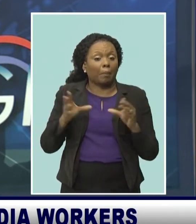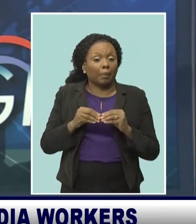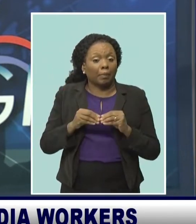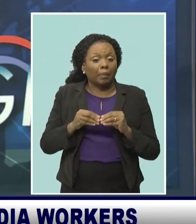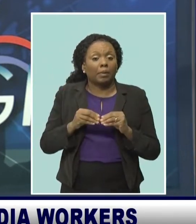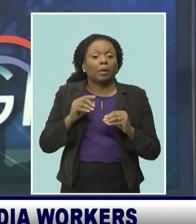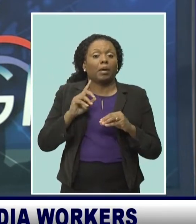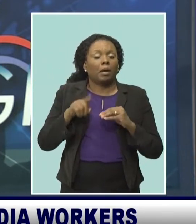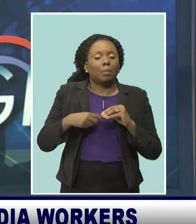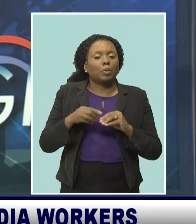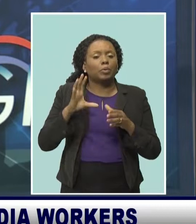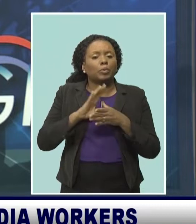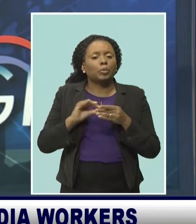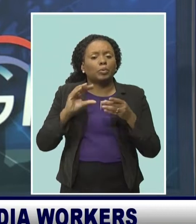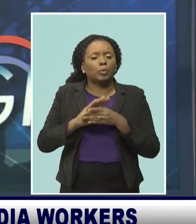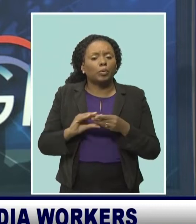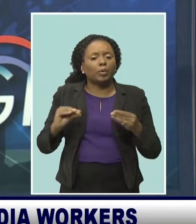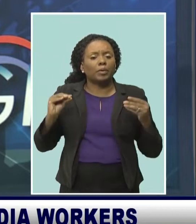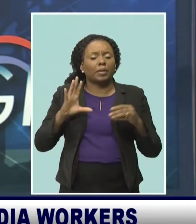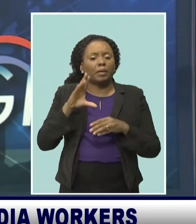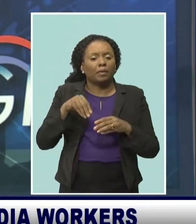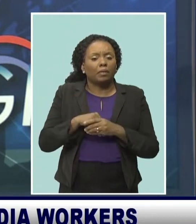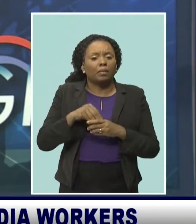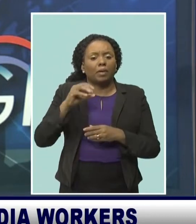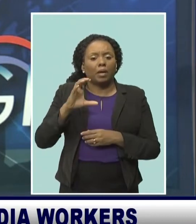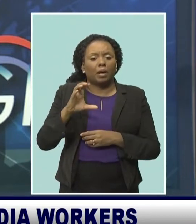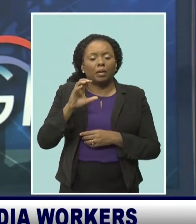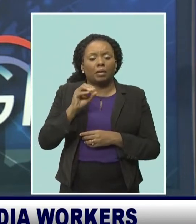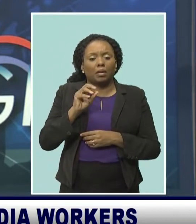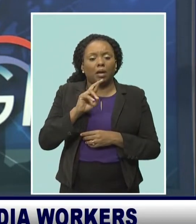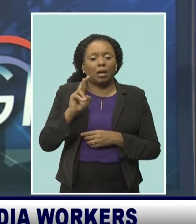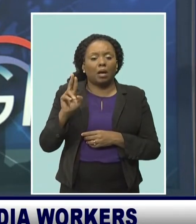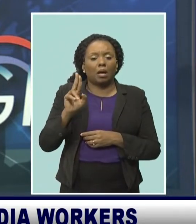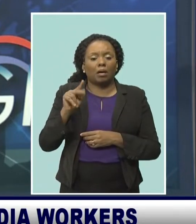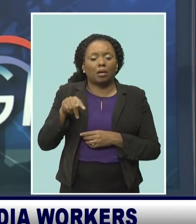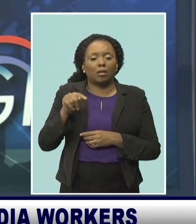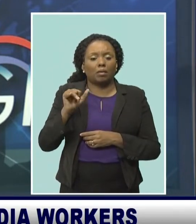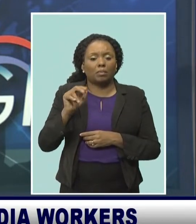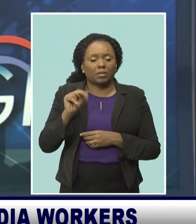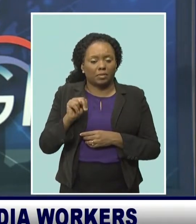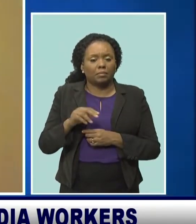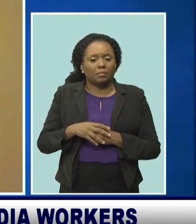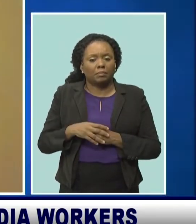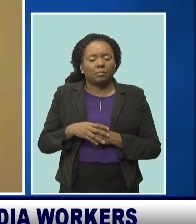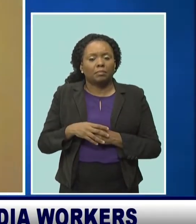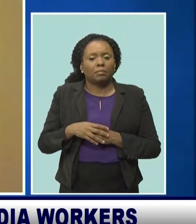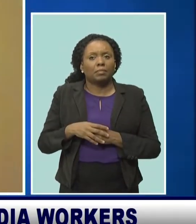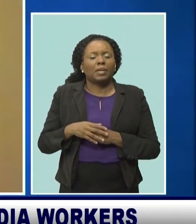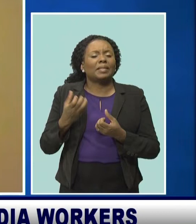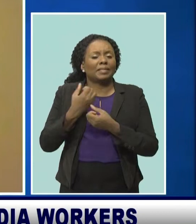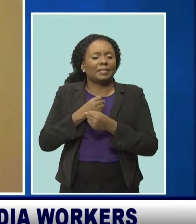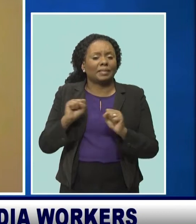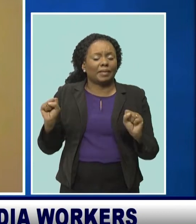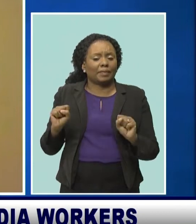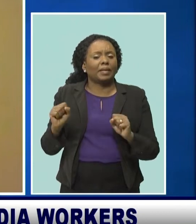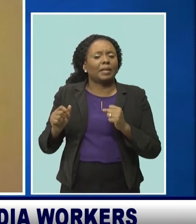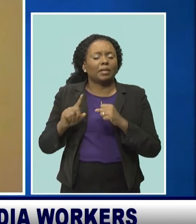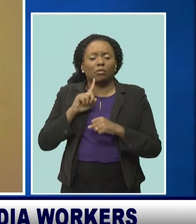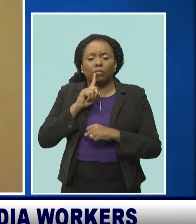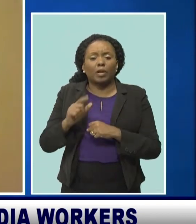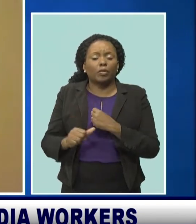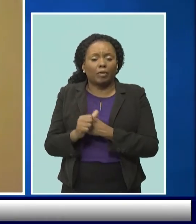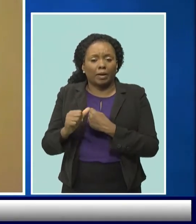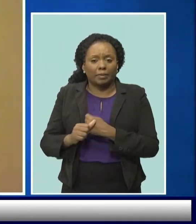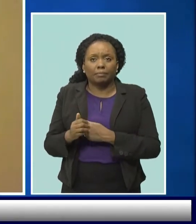corruption, which he says is another source of danger to the health and well-being of journalists. That is one of the things that journalists get